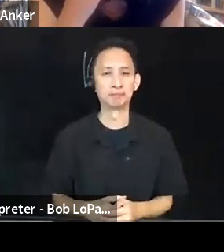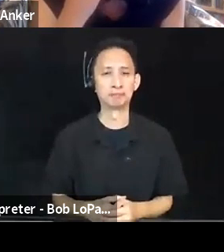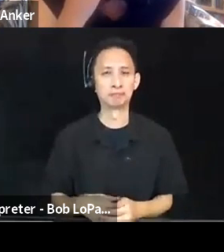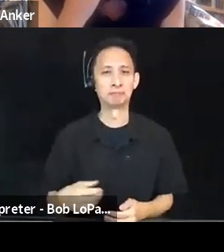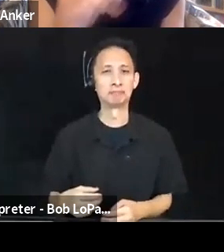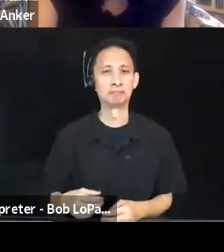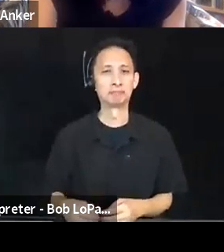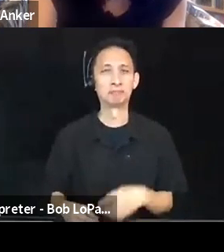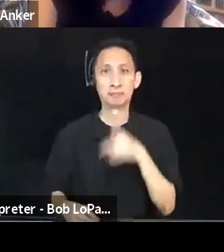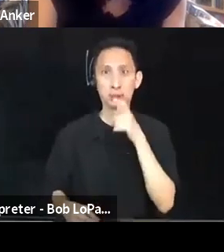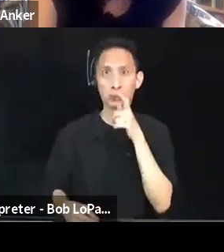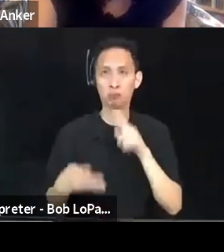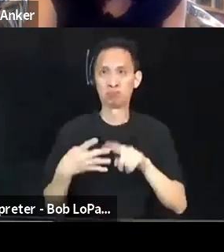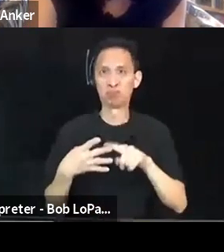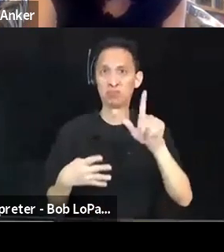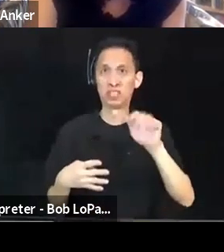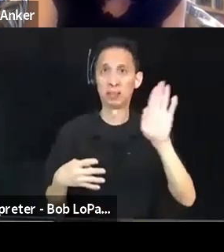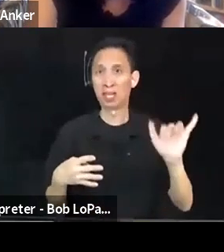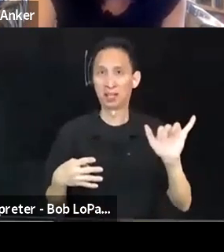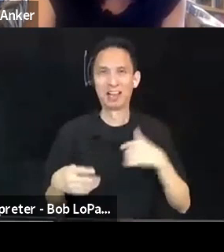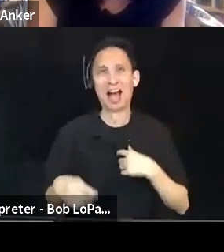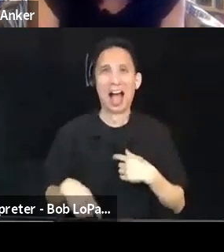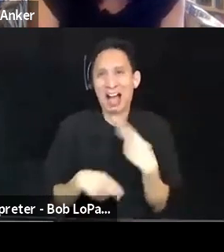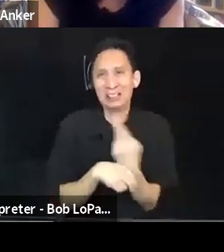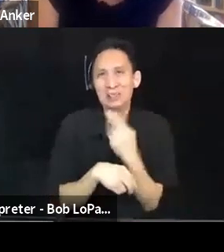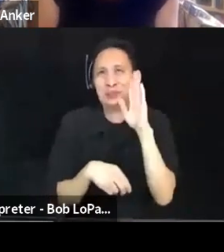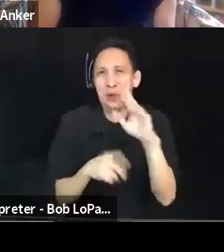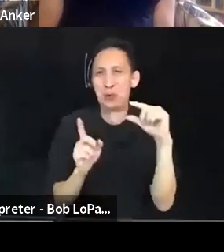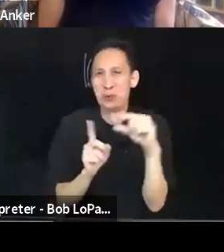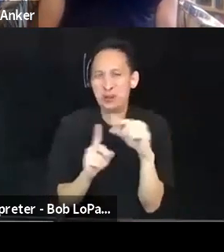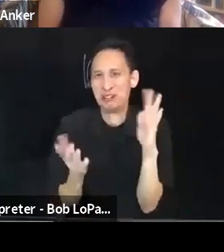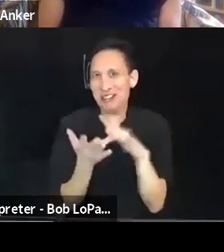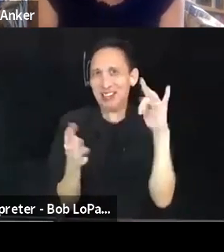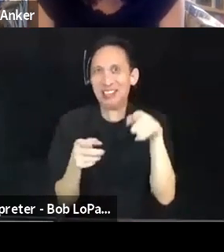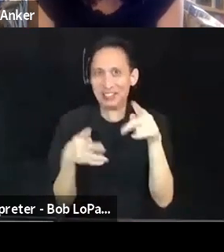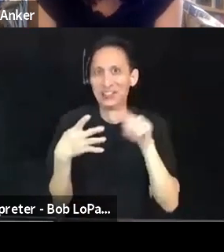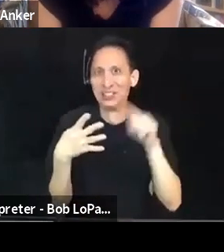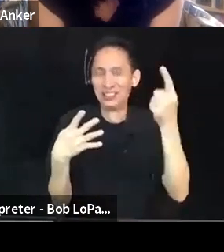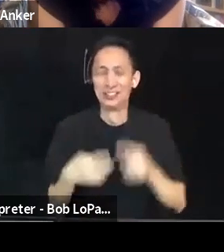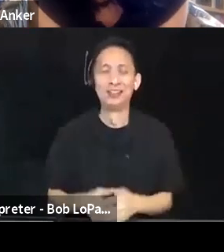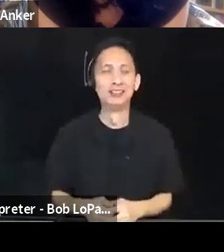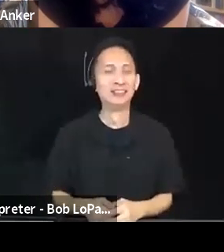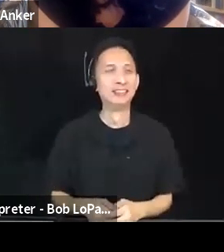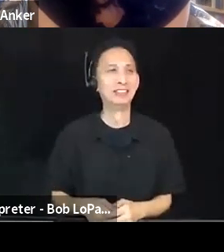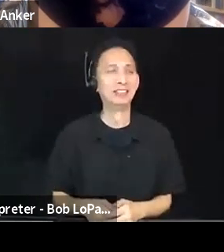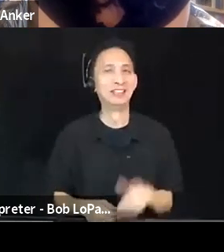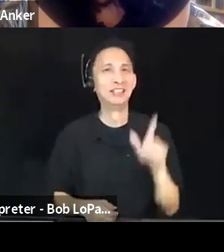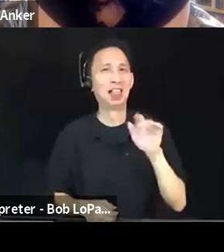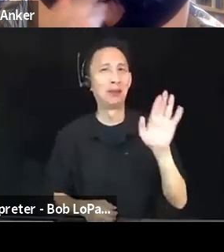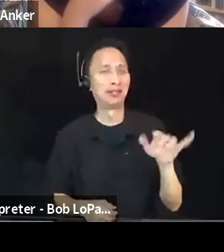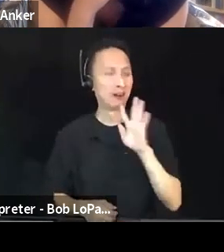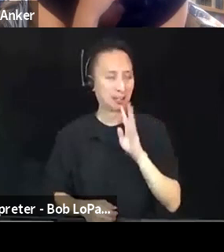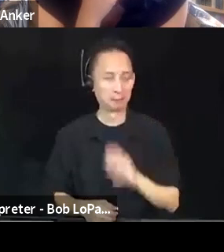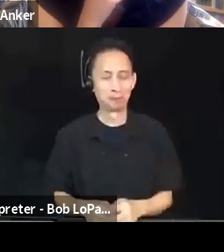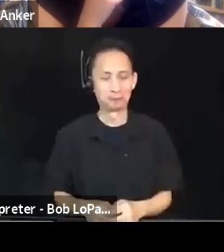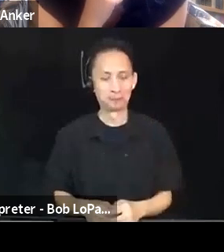Maybe Libby, do you want to begin, given that I've invoked a term you've... Sure. You know, I actually think, to get